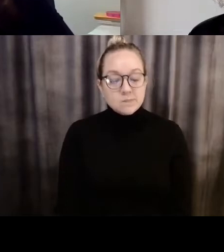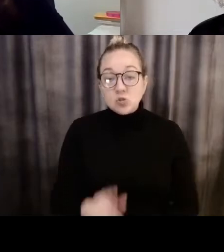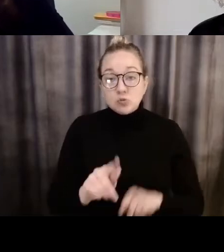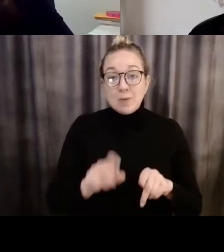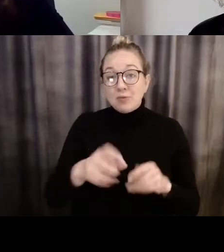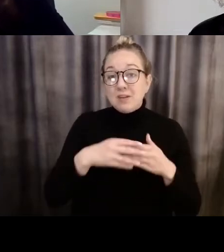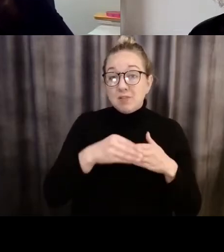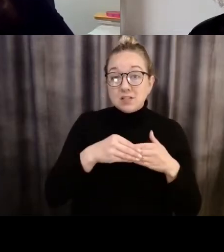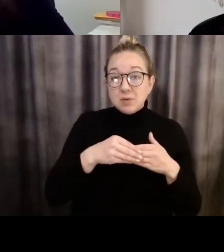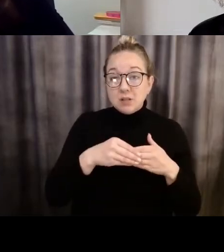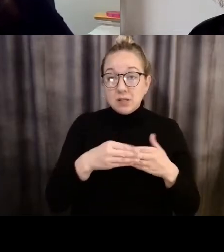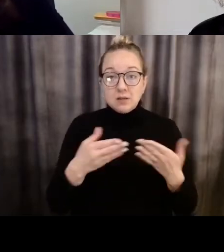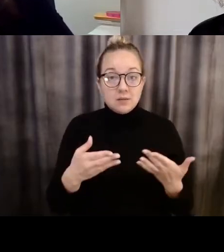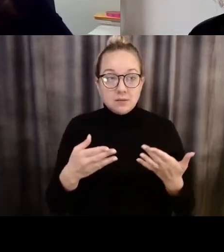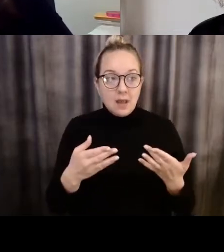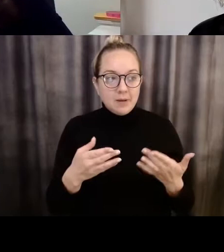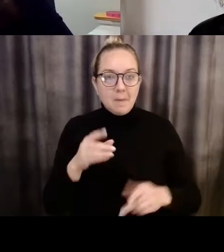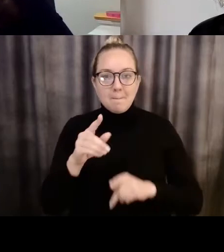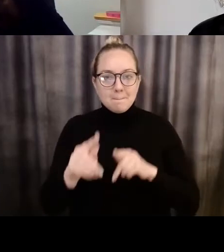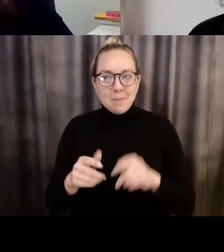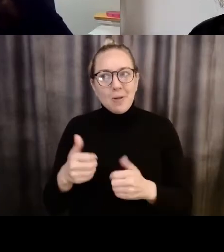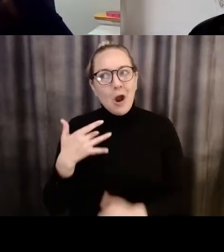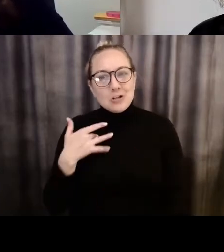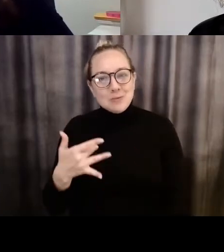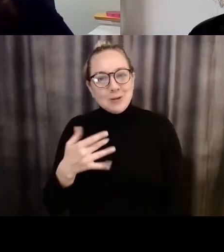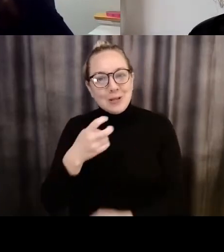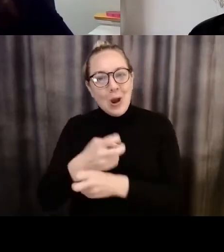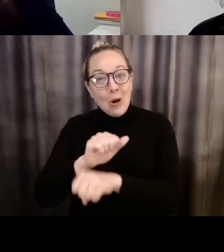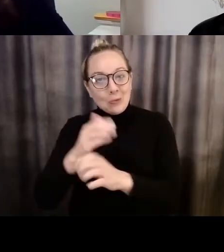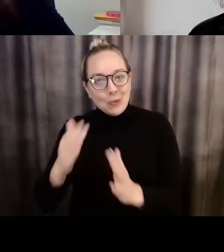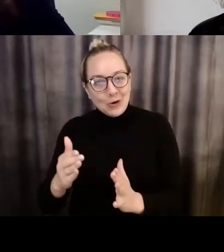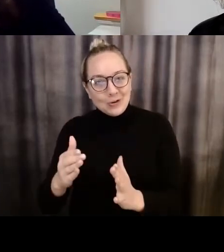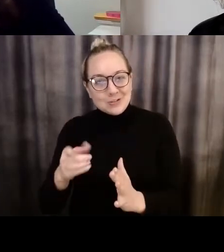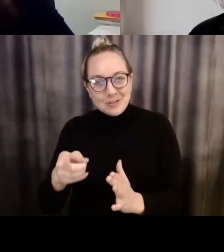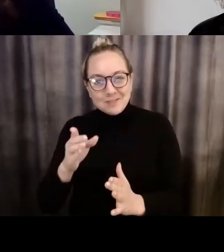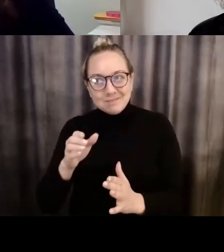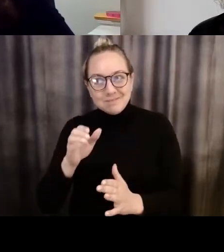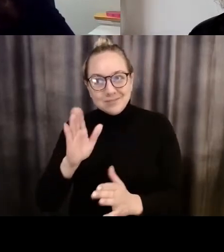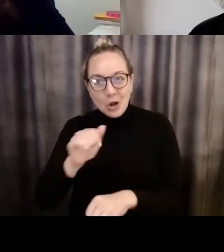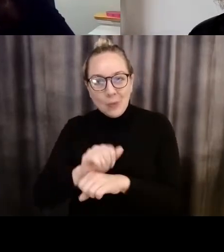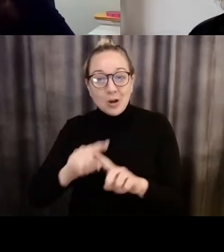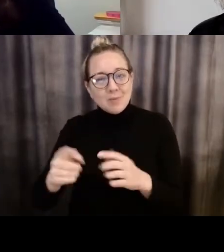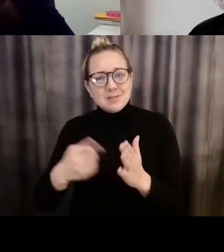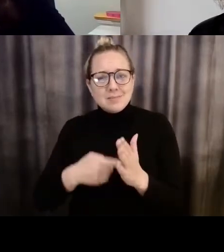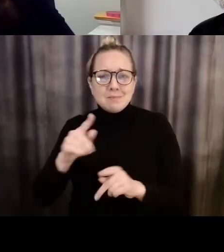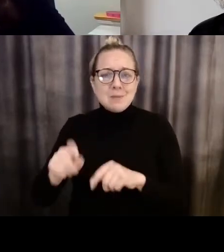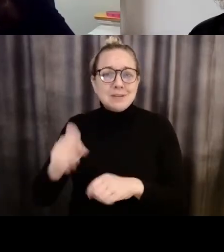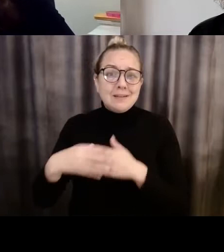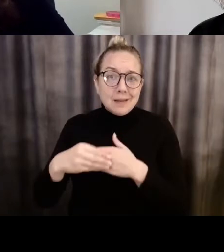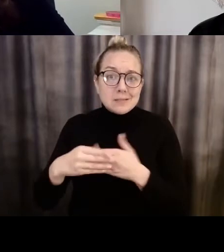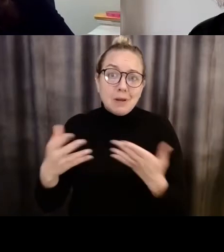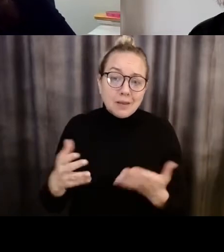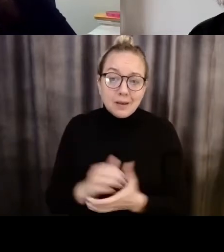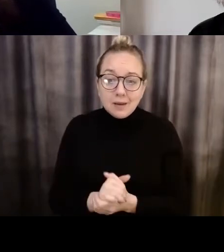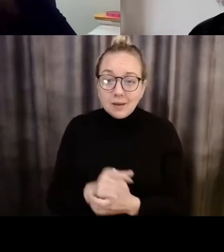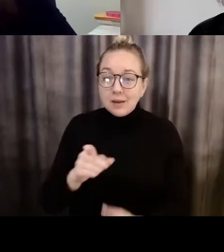part are hardworking people, right? Like they're willing to provide that flexibility as well. And I'll jump in as well and